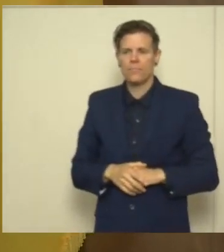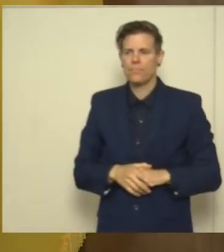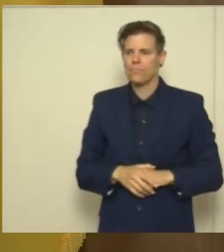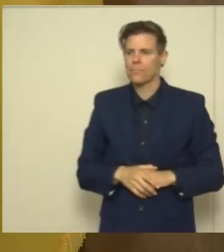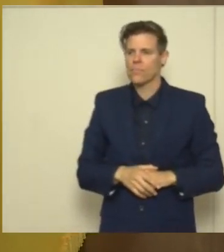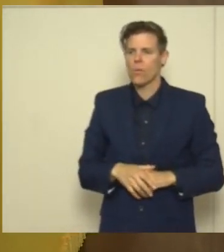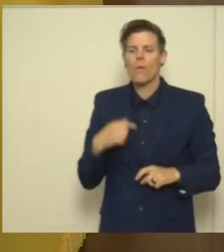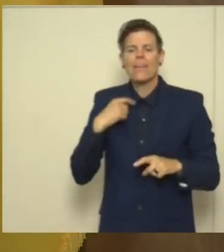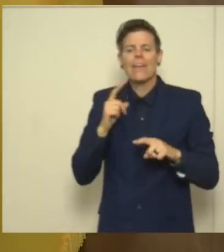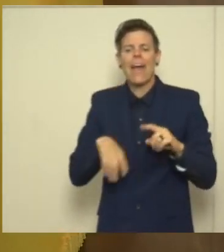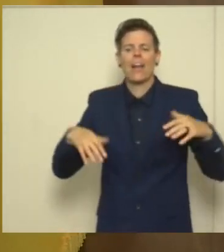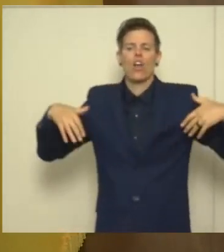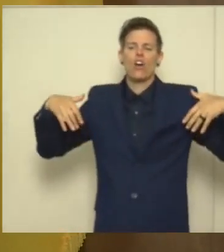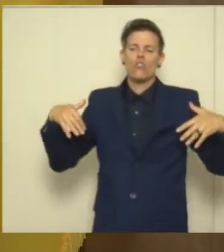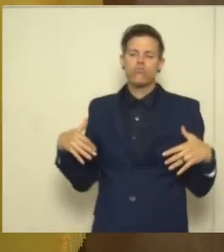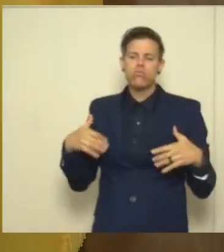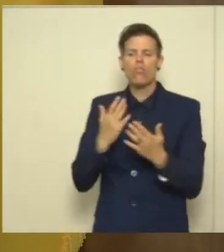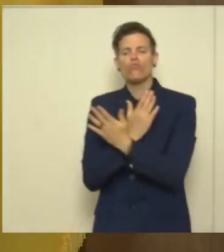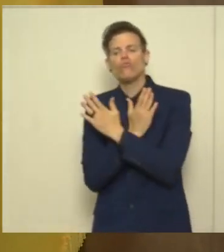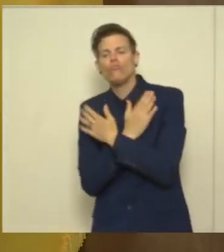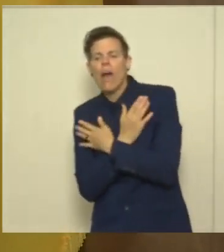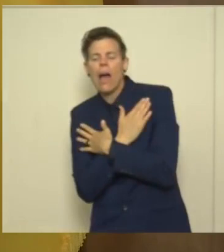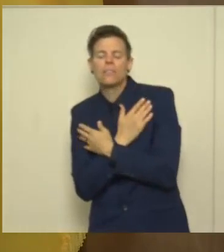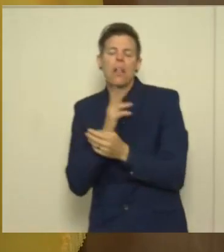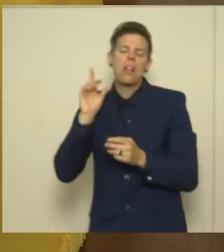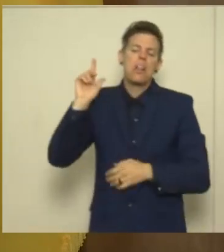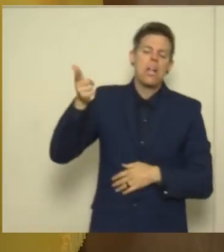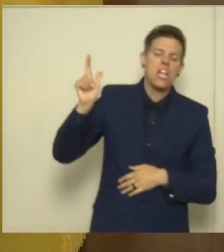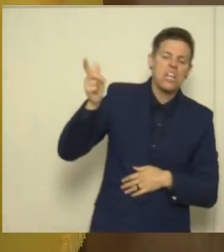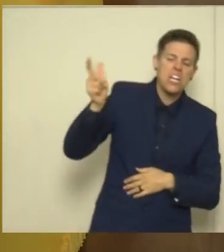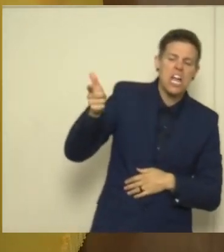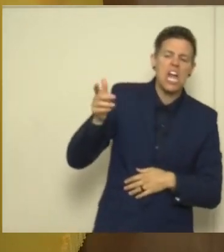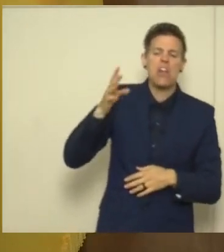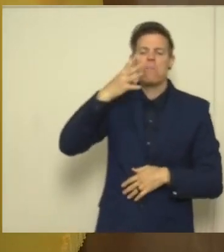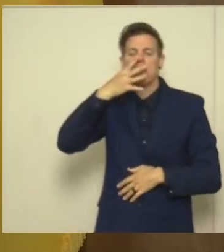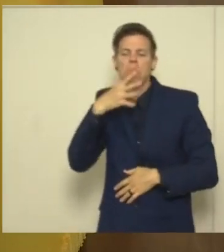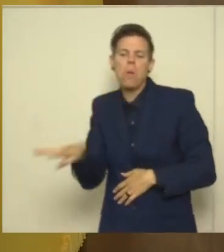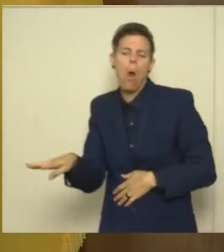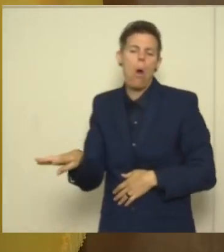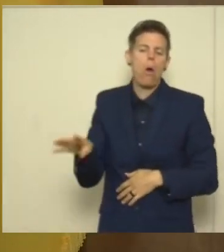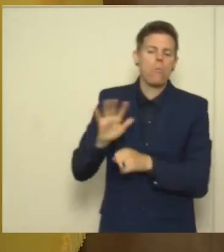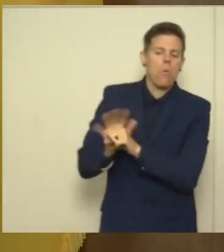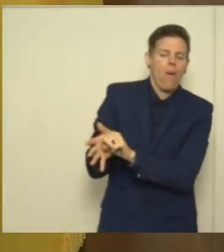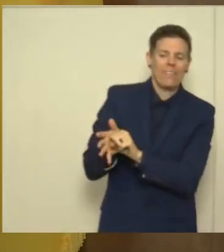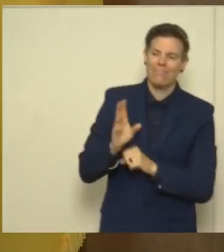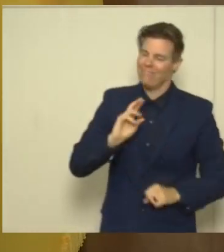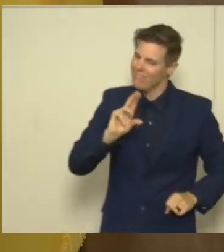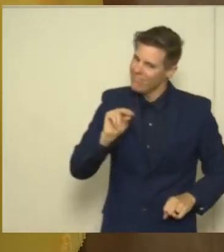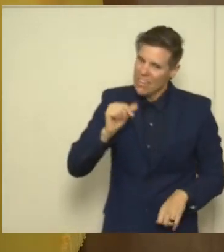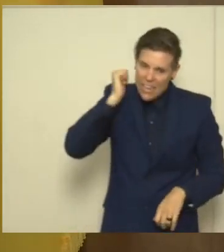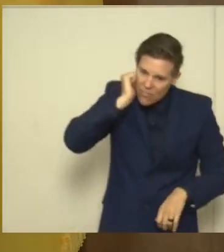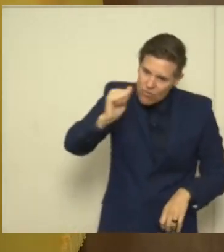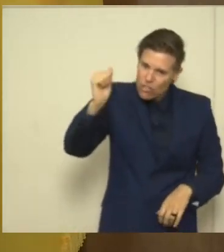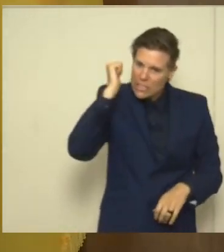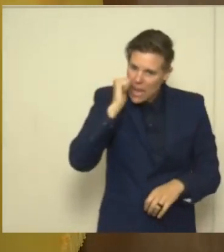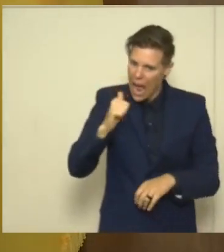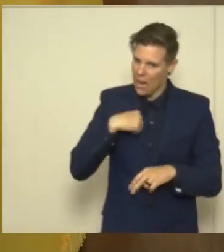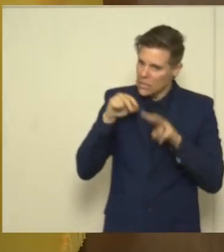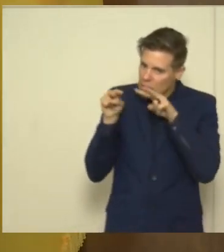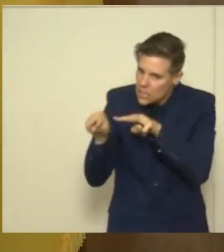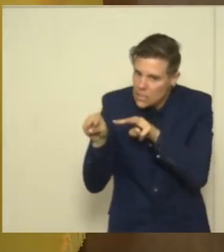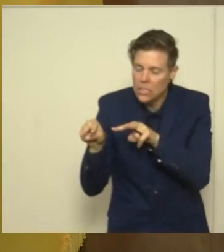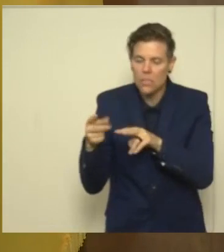COVID. We cannot be COVID fatigued. We just have to stay at it. Those indicators, and I